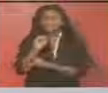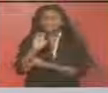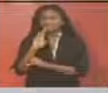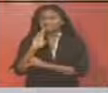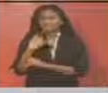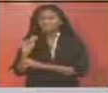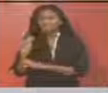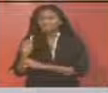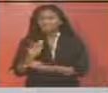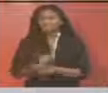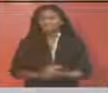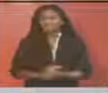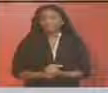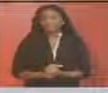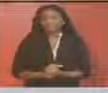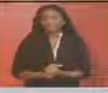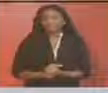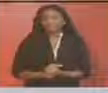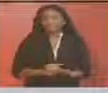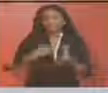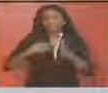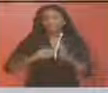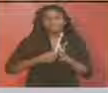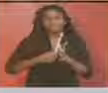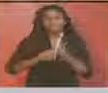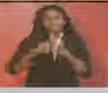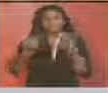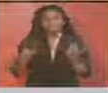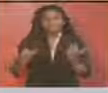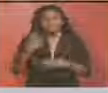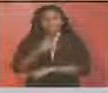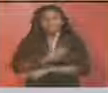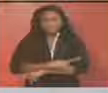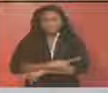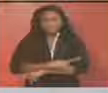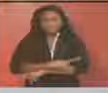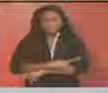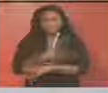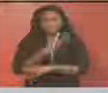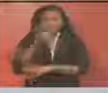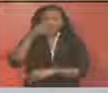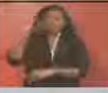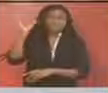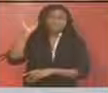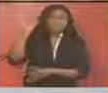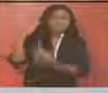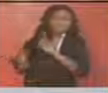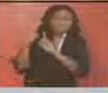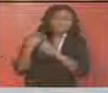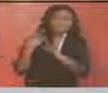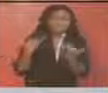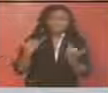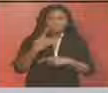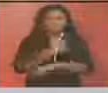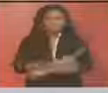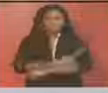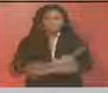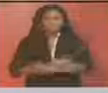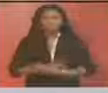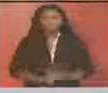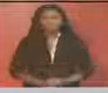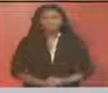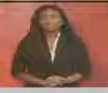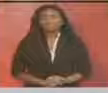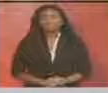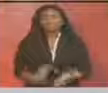listening public. So I'll begin with the clinical update as of March 14, 2021. Data compiled as at 4 p.m.